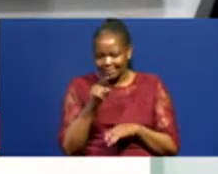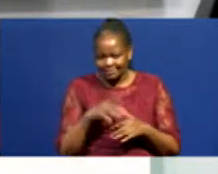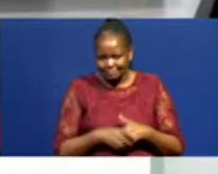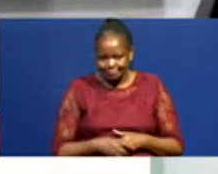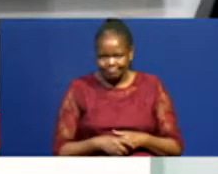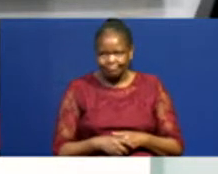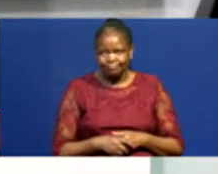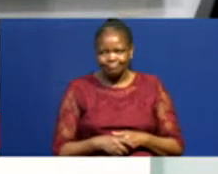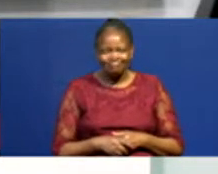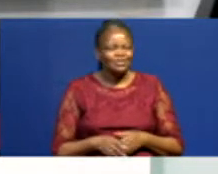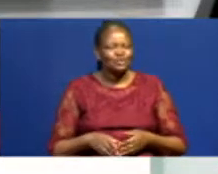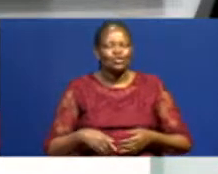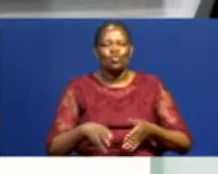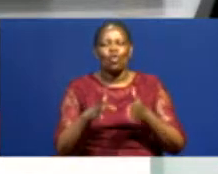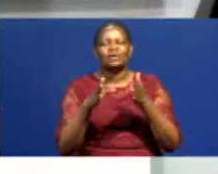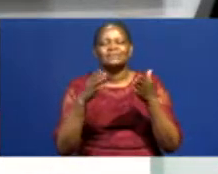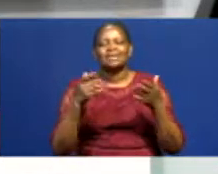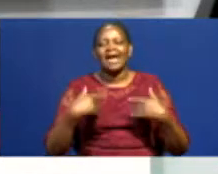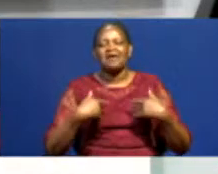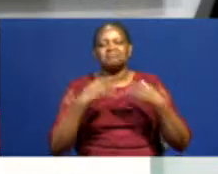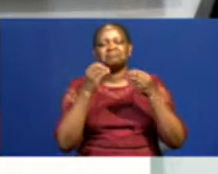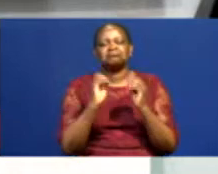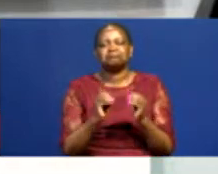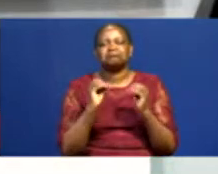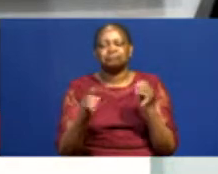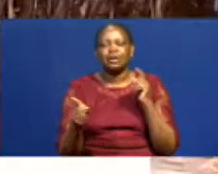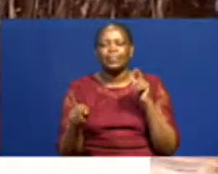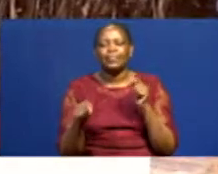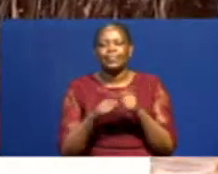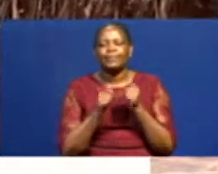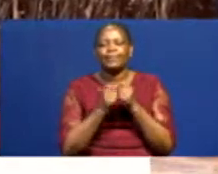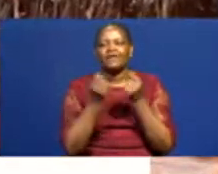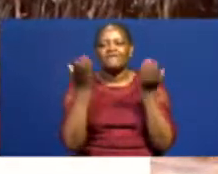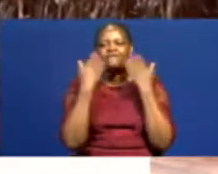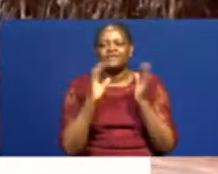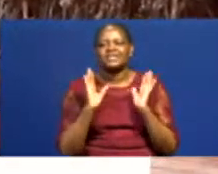and roads are cut off. Here's that story by Khalid Abdullahi.